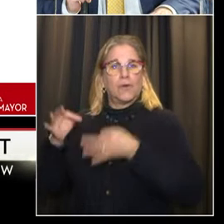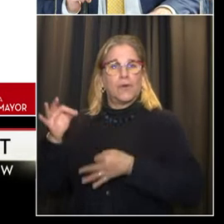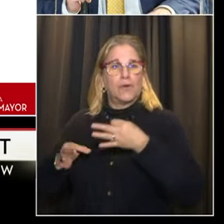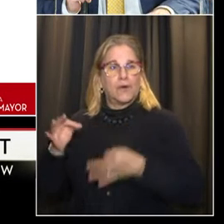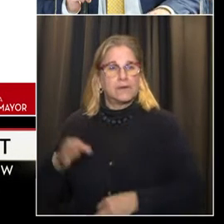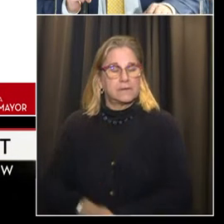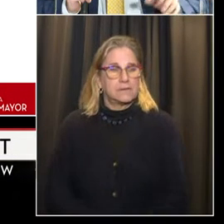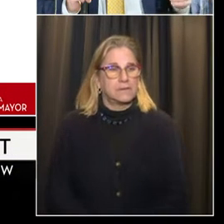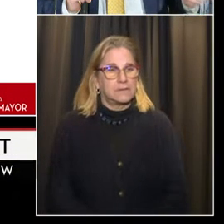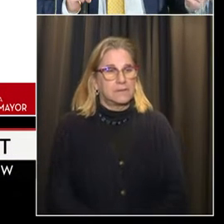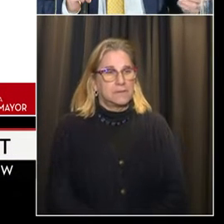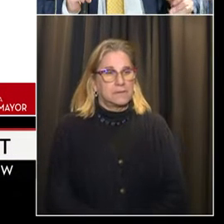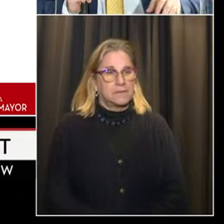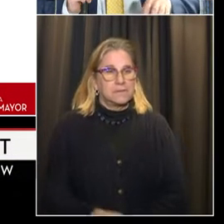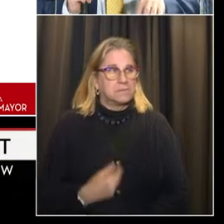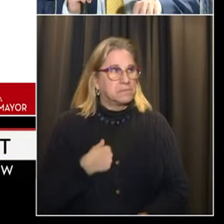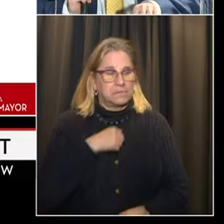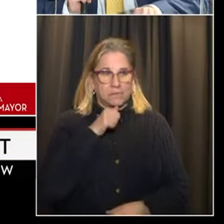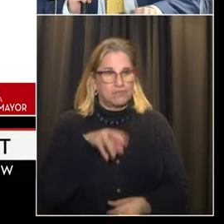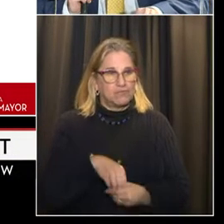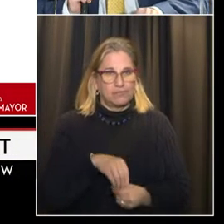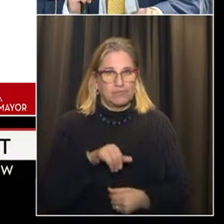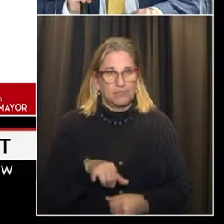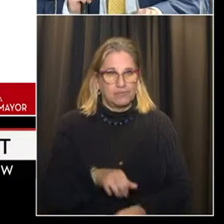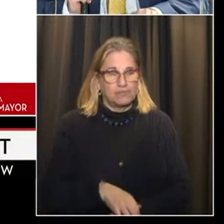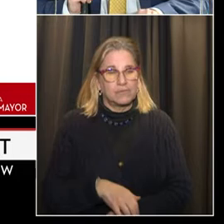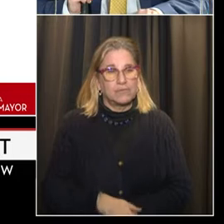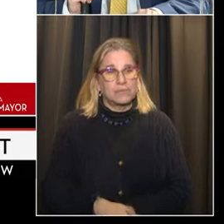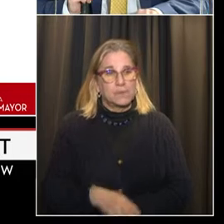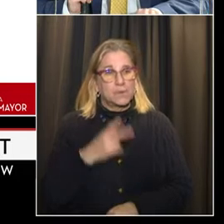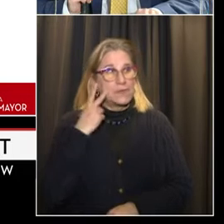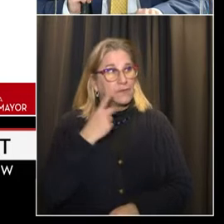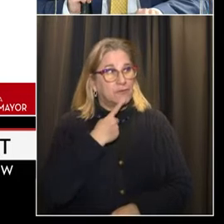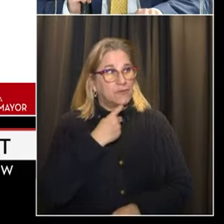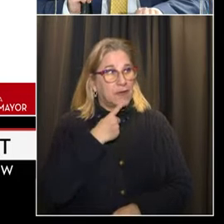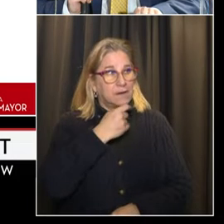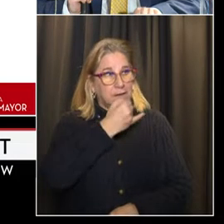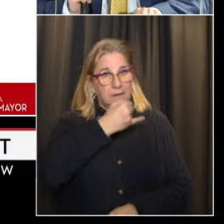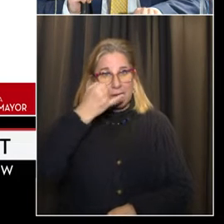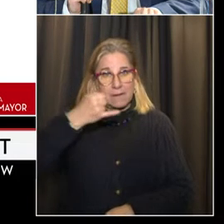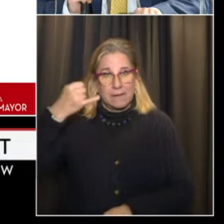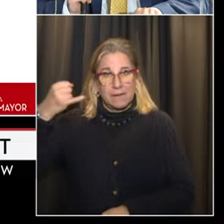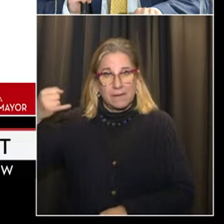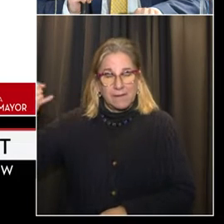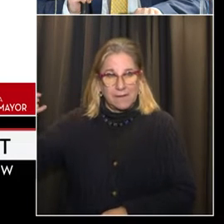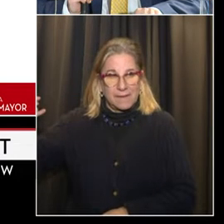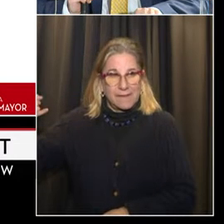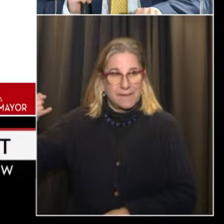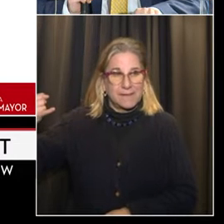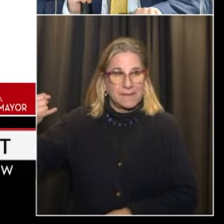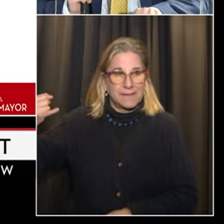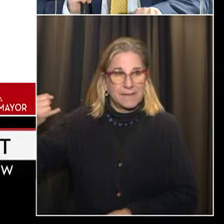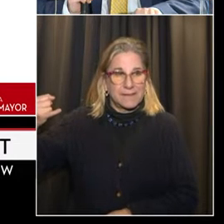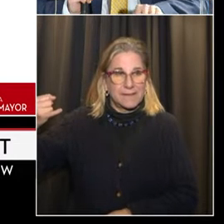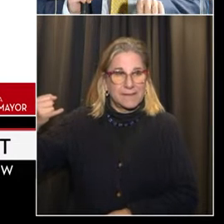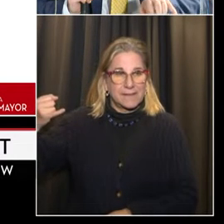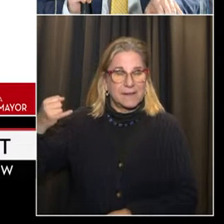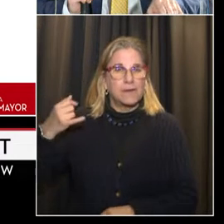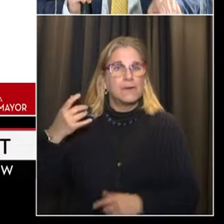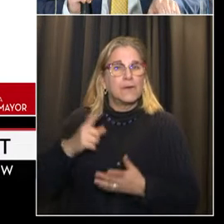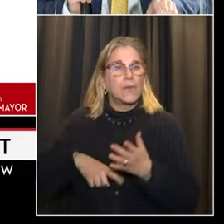small to read the font, but in the red font, there are events that happen in the world. In the black font, there are things, actions that is a system that we've